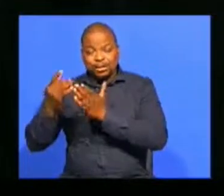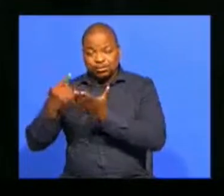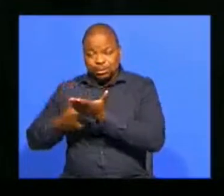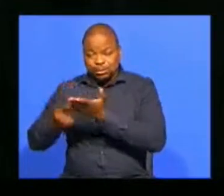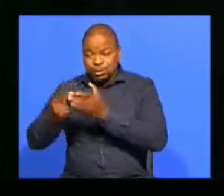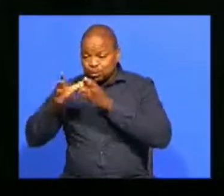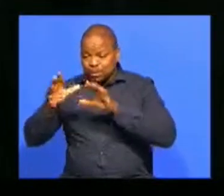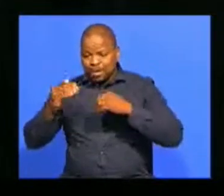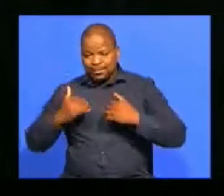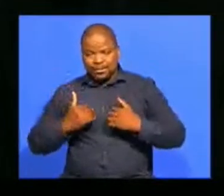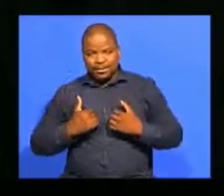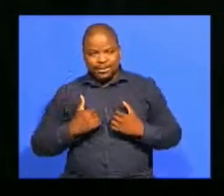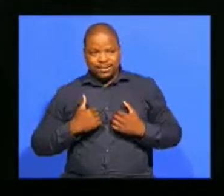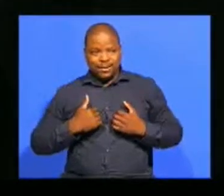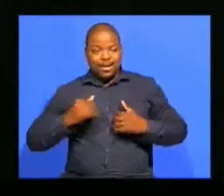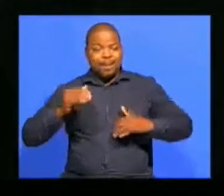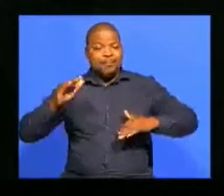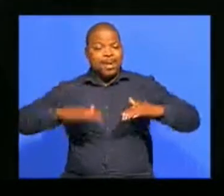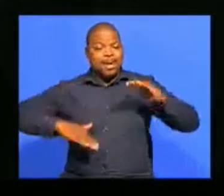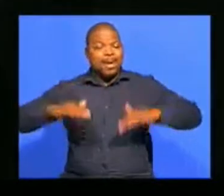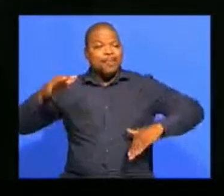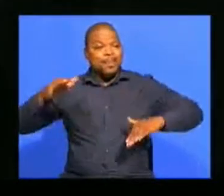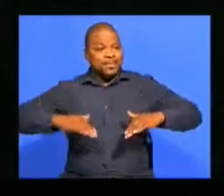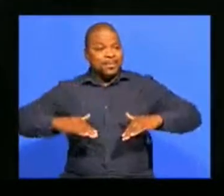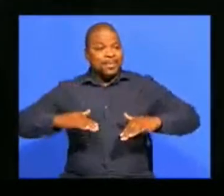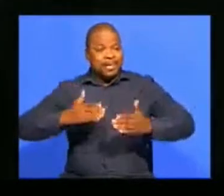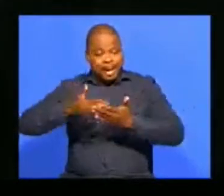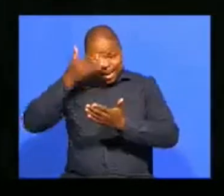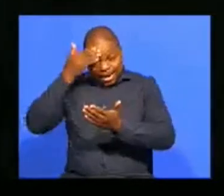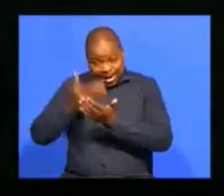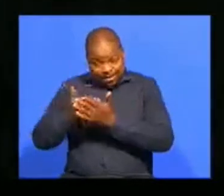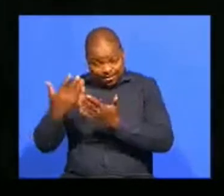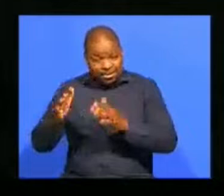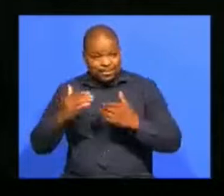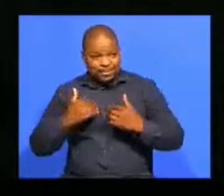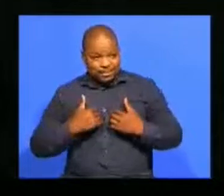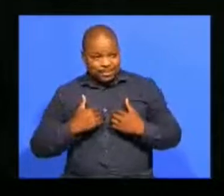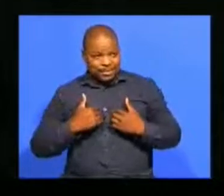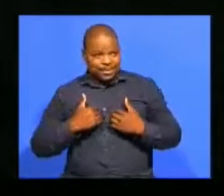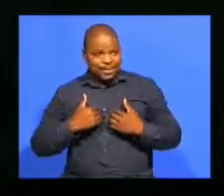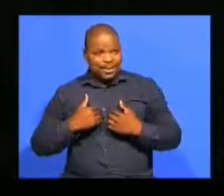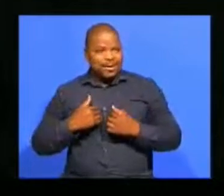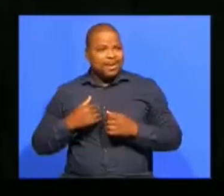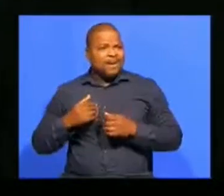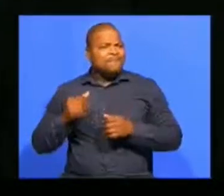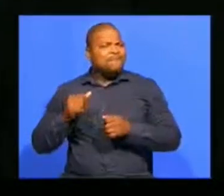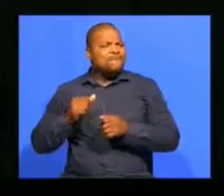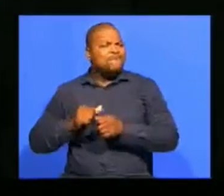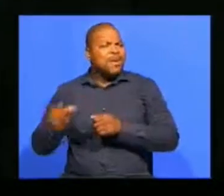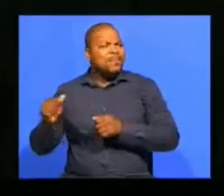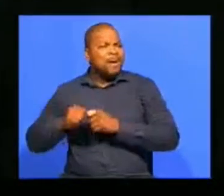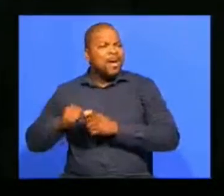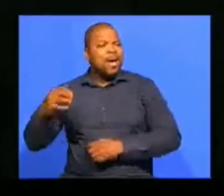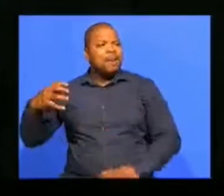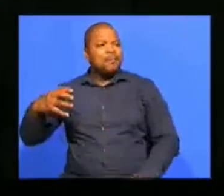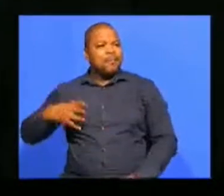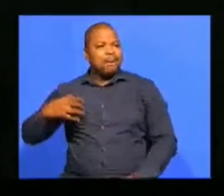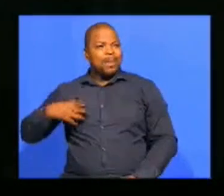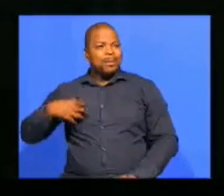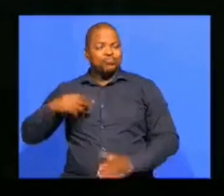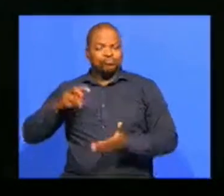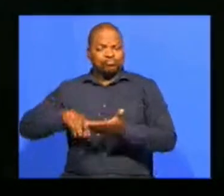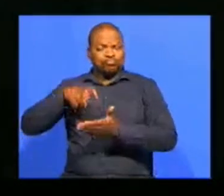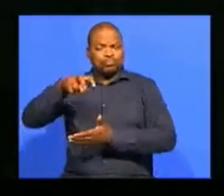today. Bahamas, we learned, has the fastest woman